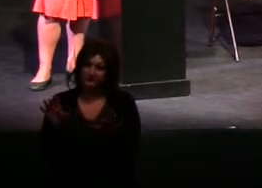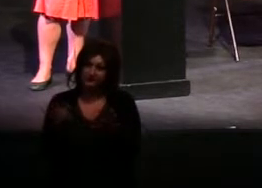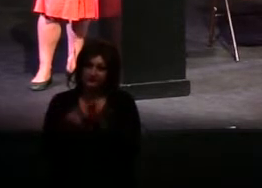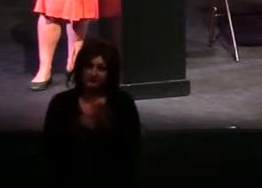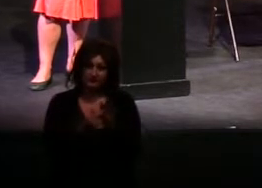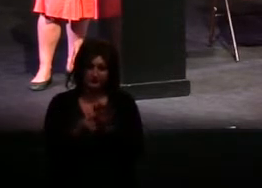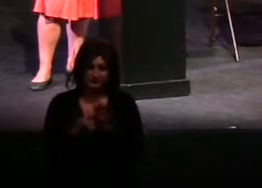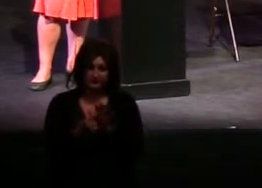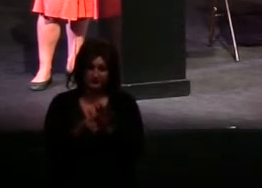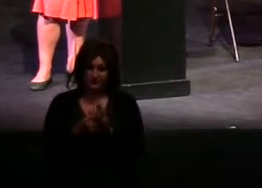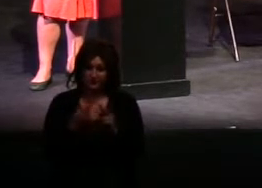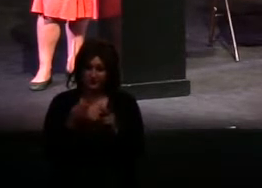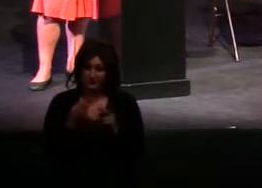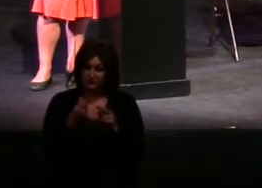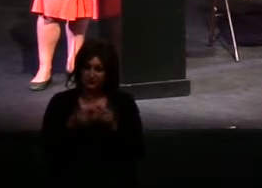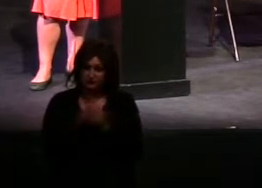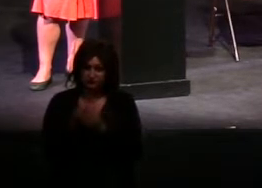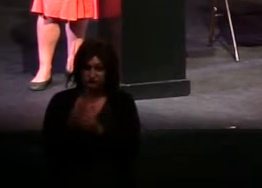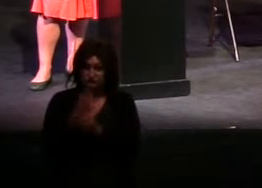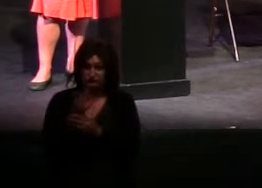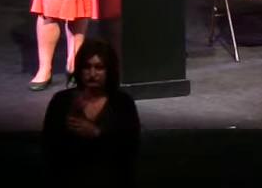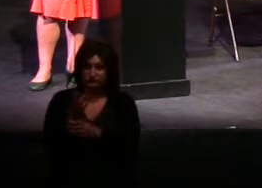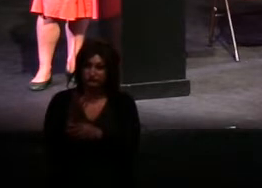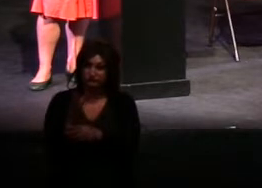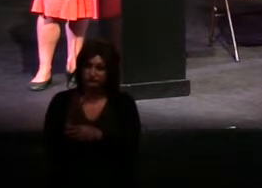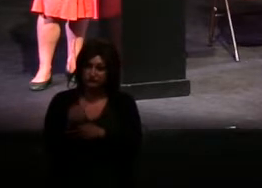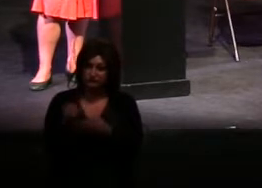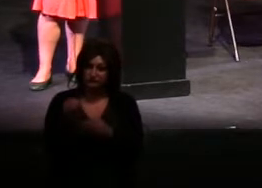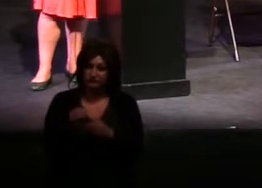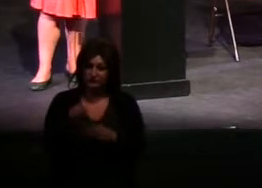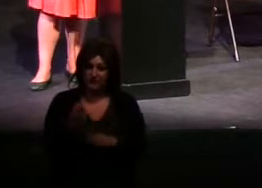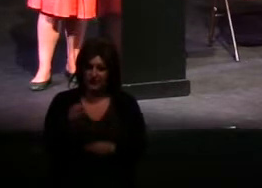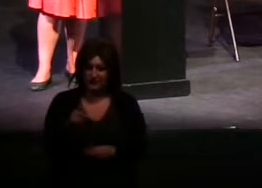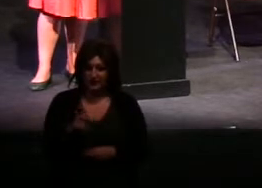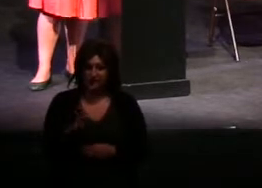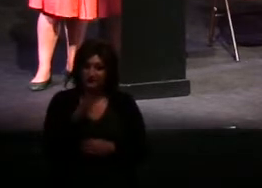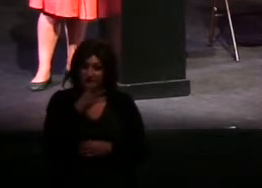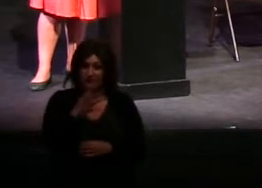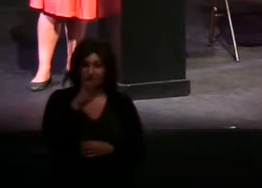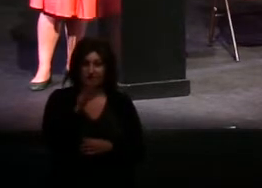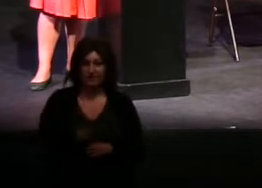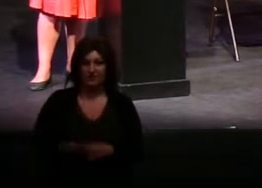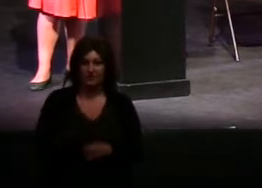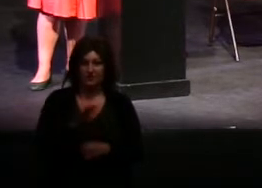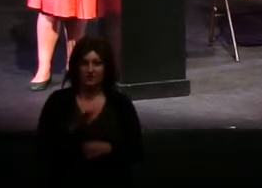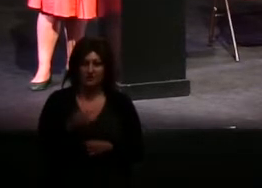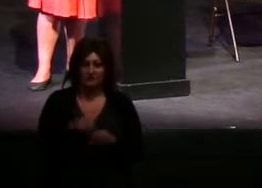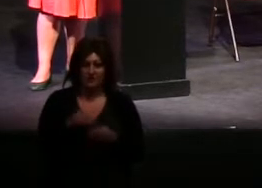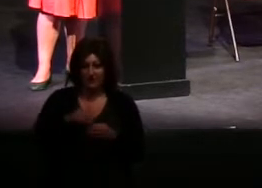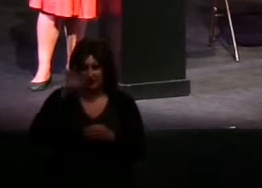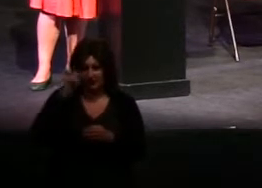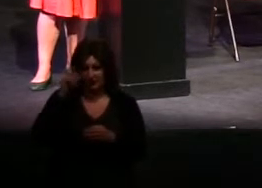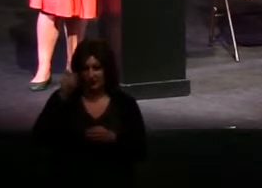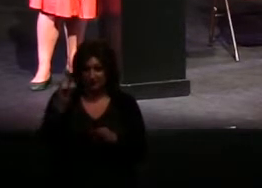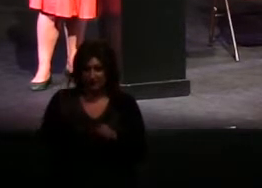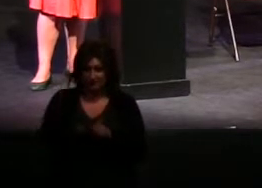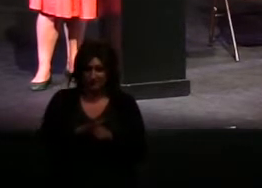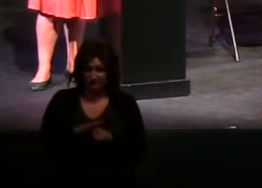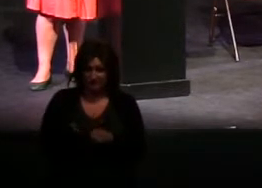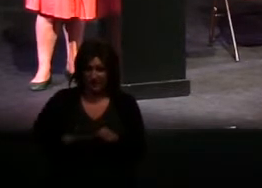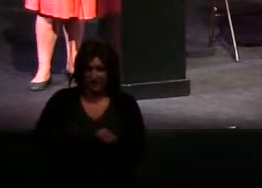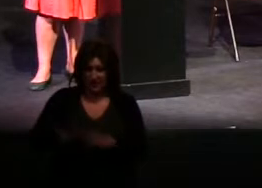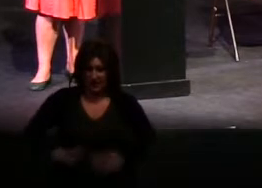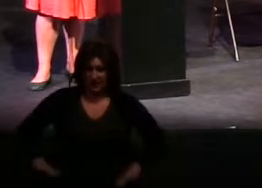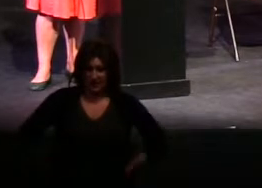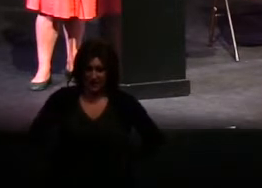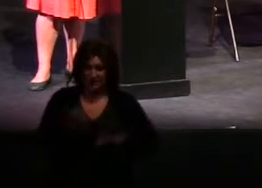of shorebird running, pecking at Copple Farm in landlocked Pullman, June